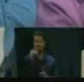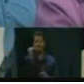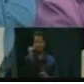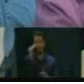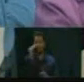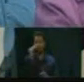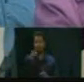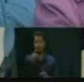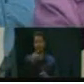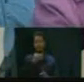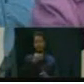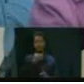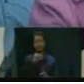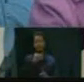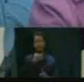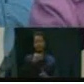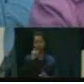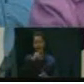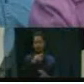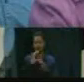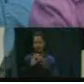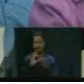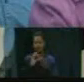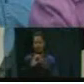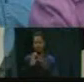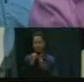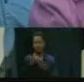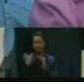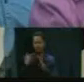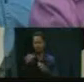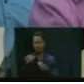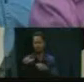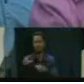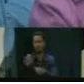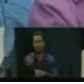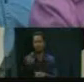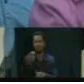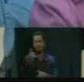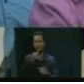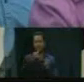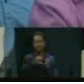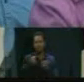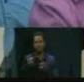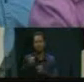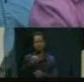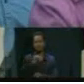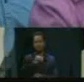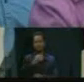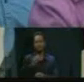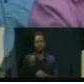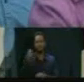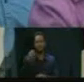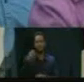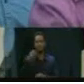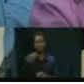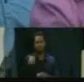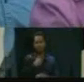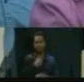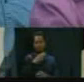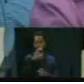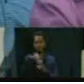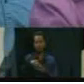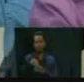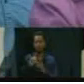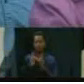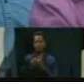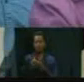or mismanagement to the Department of Education, committee, or the General Assembly, or individual, official, member, or employee of the department. The department